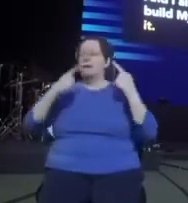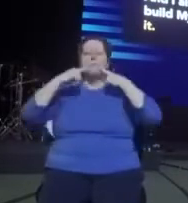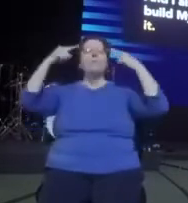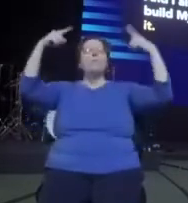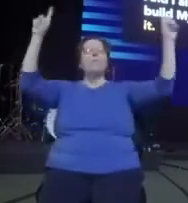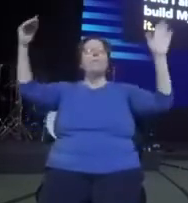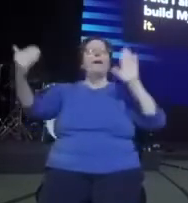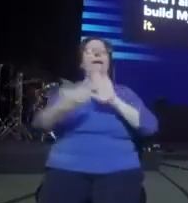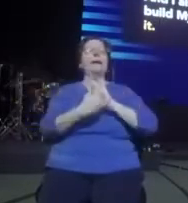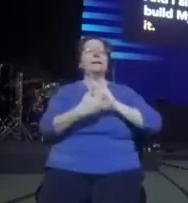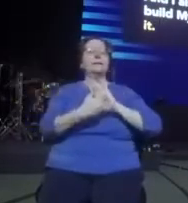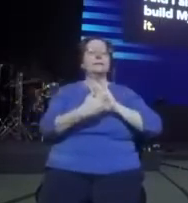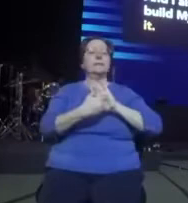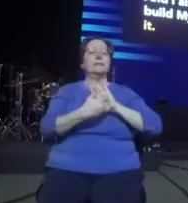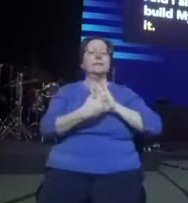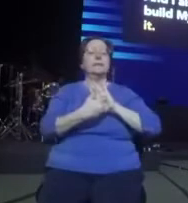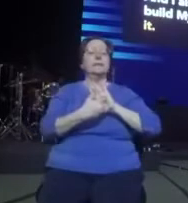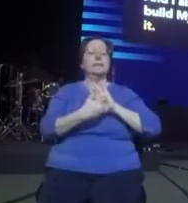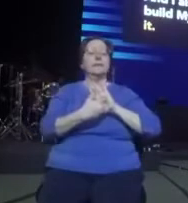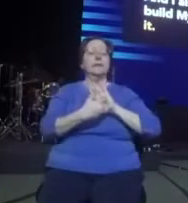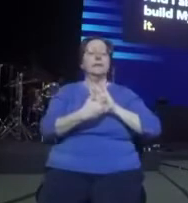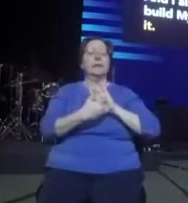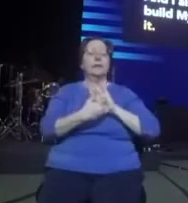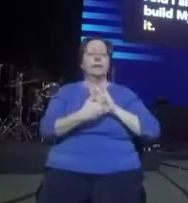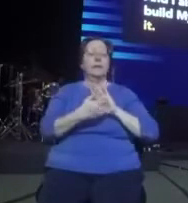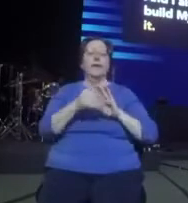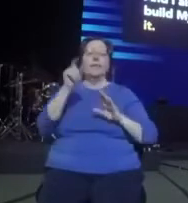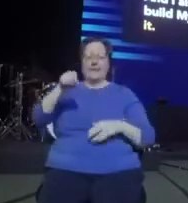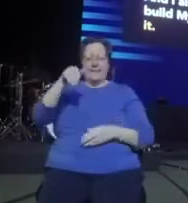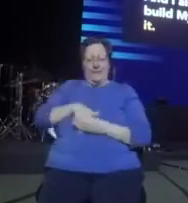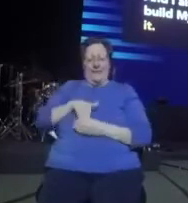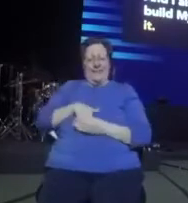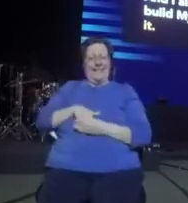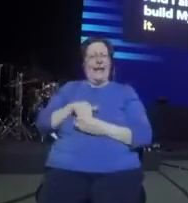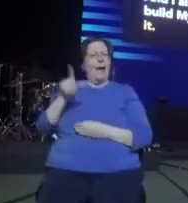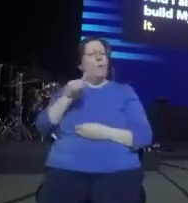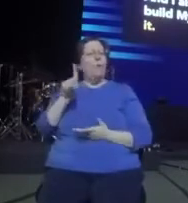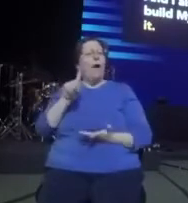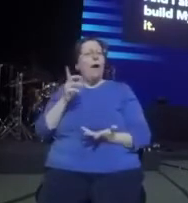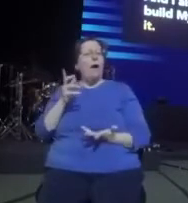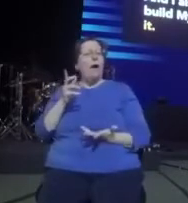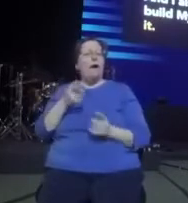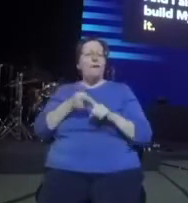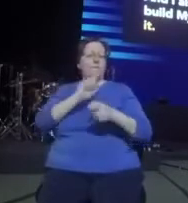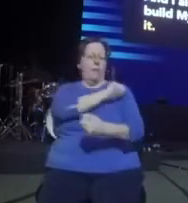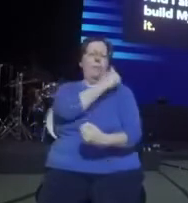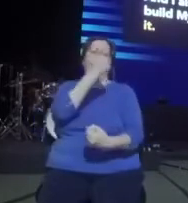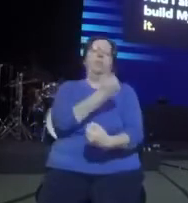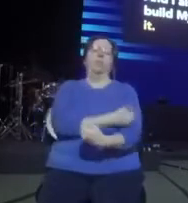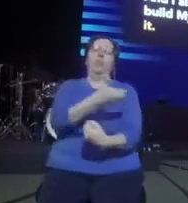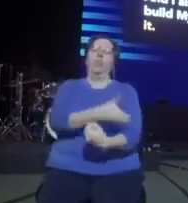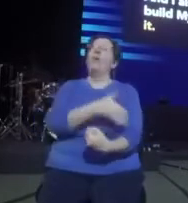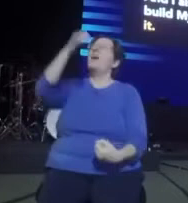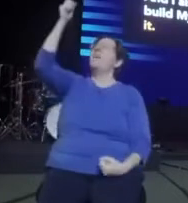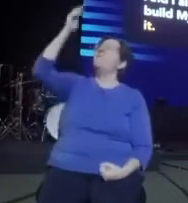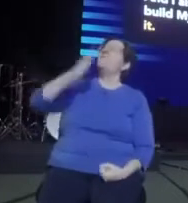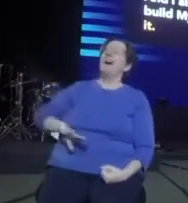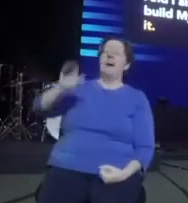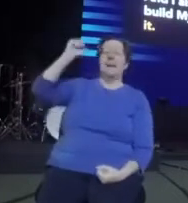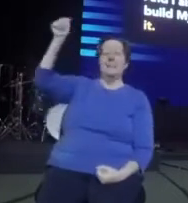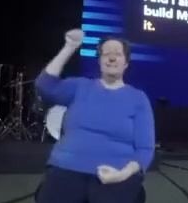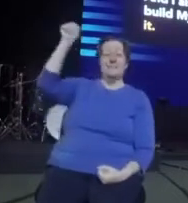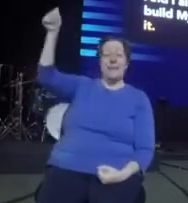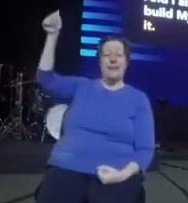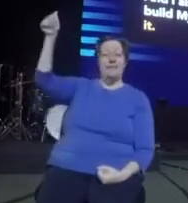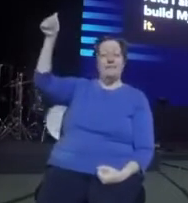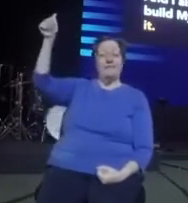it. That needs to be on the inside of me. Now, where does that come from? It comes from the authority of God himself who spoke